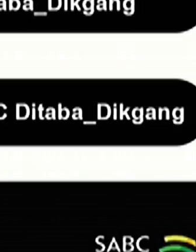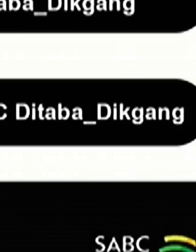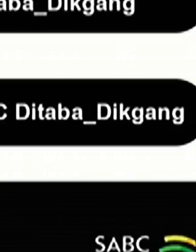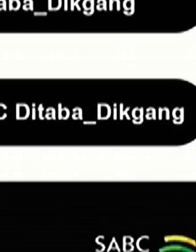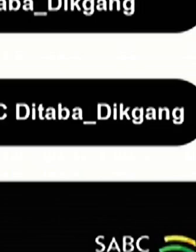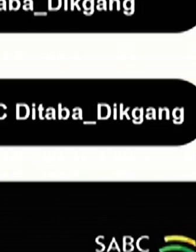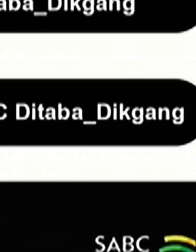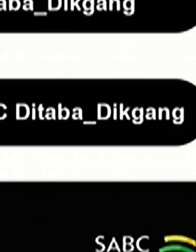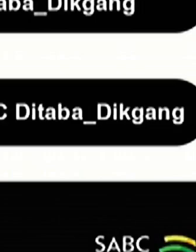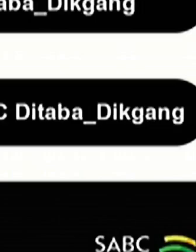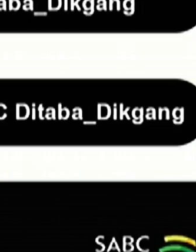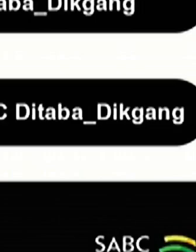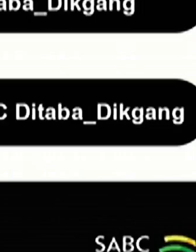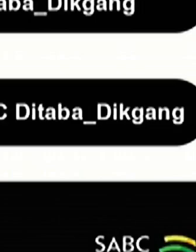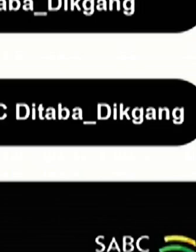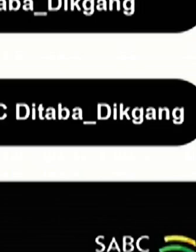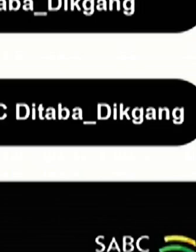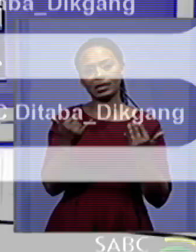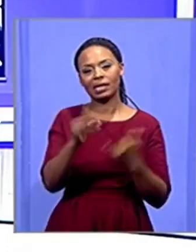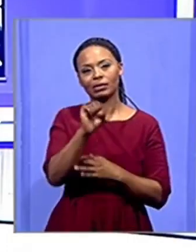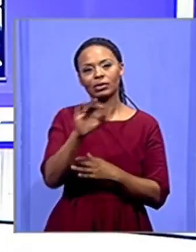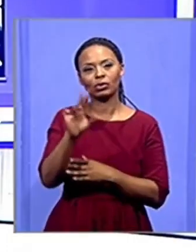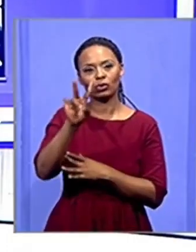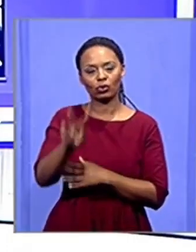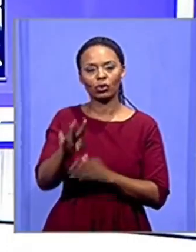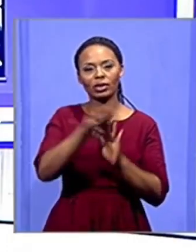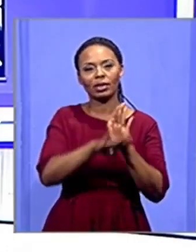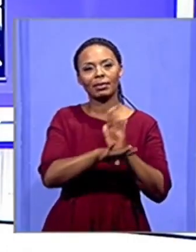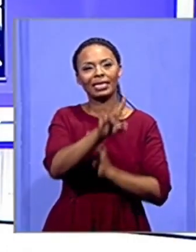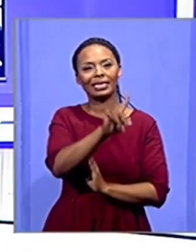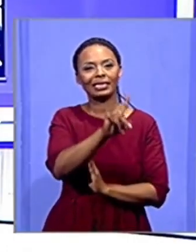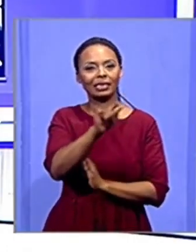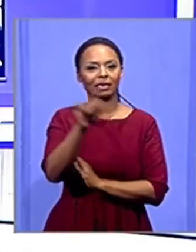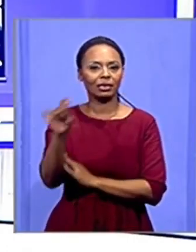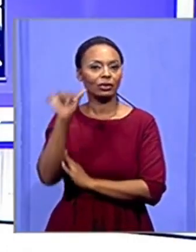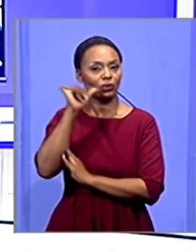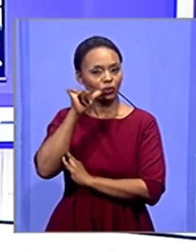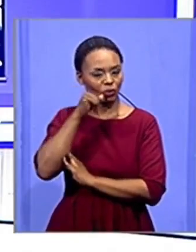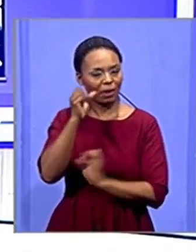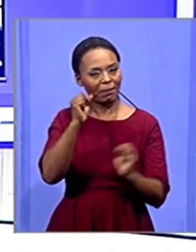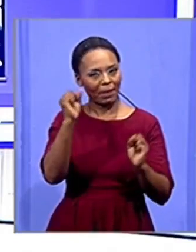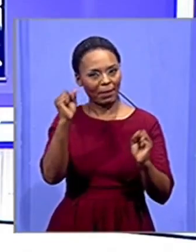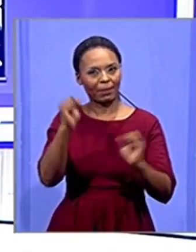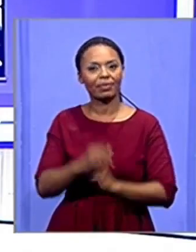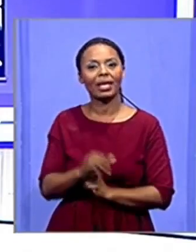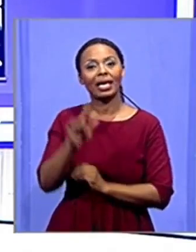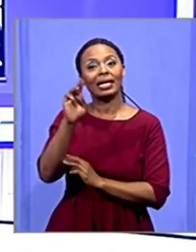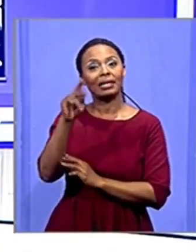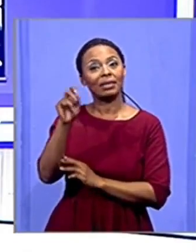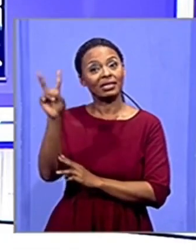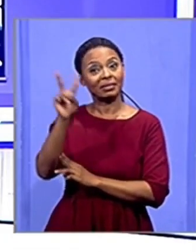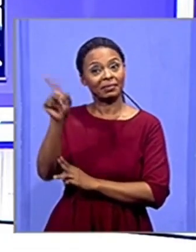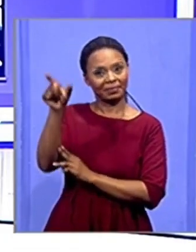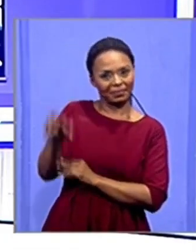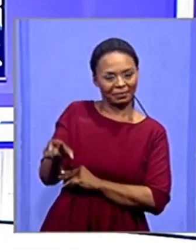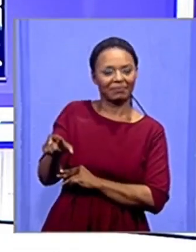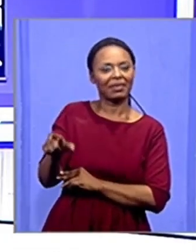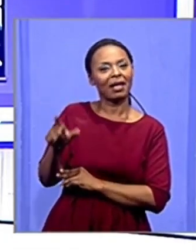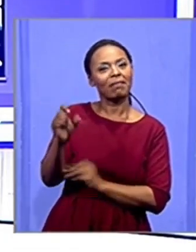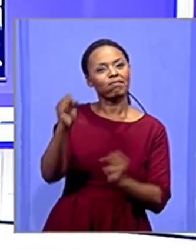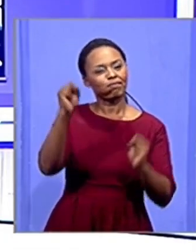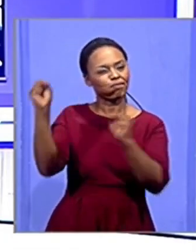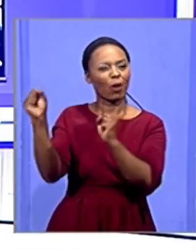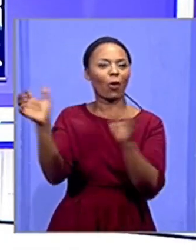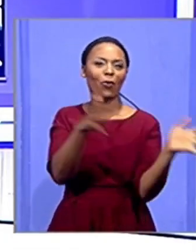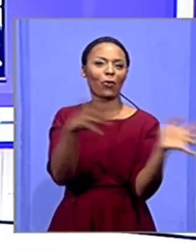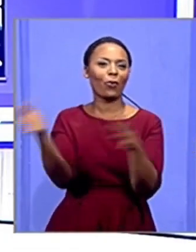lefa tšona ka iri ya seswai mo go SABC2 le go DTT go SASA. Le be senkadimeng o latela ka kakanyo ya